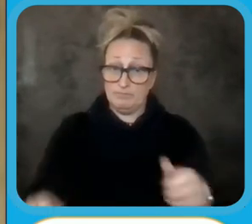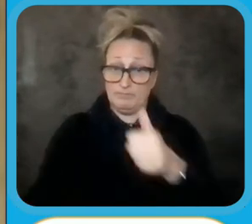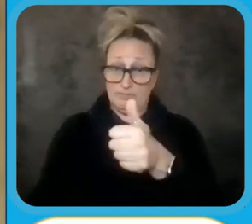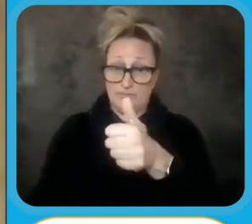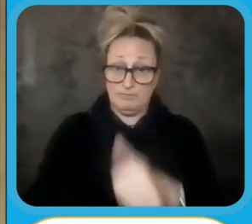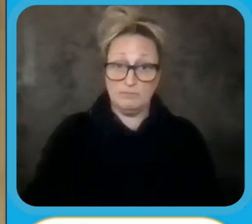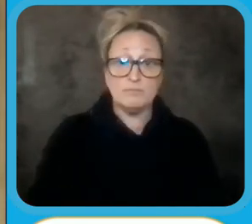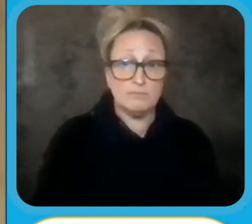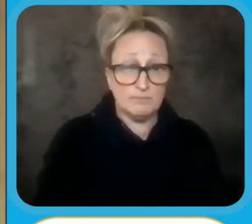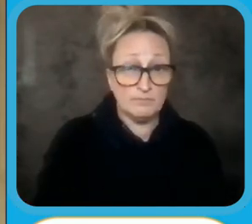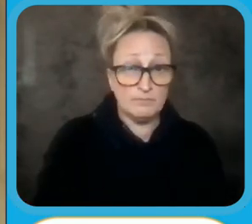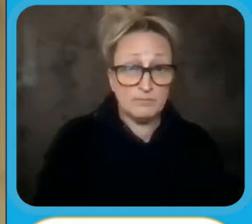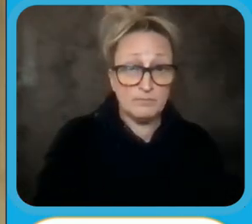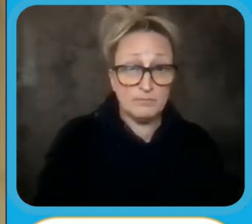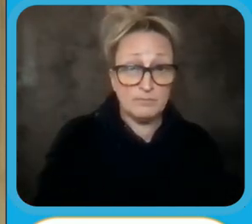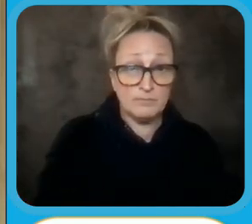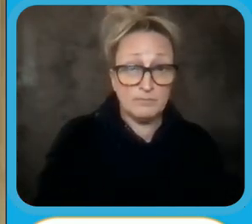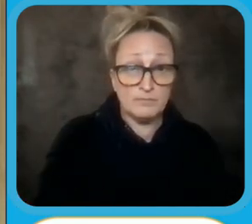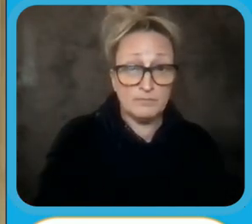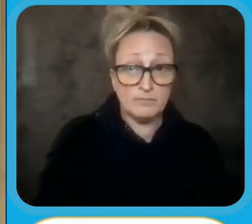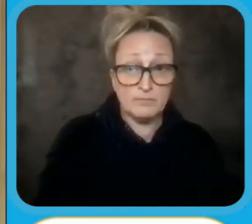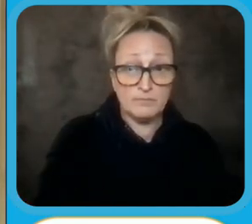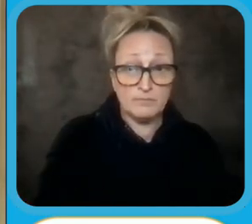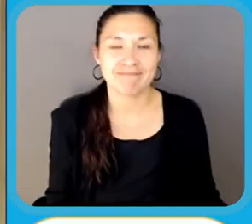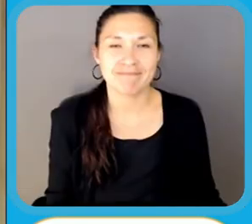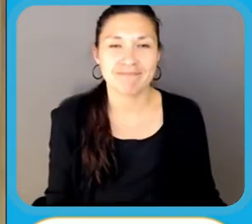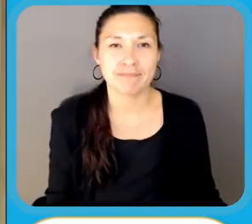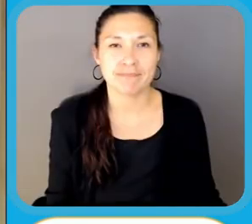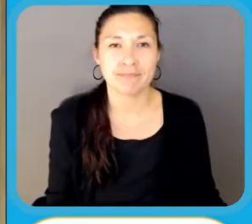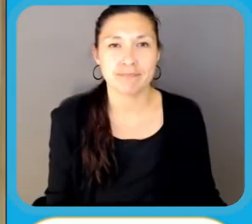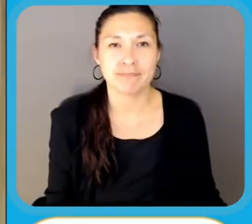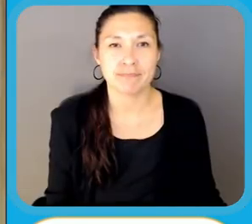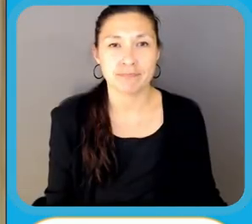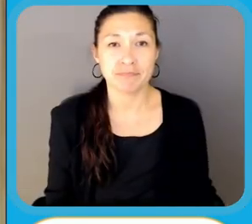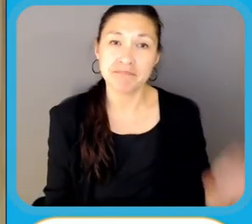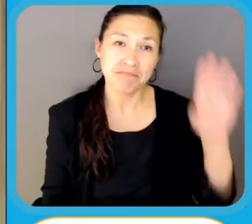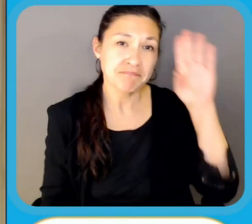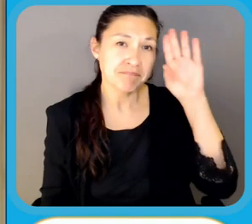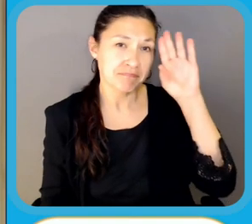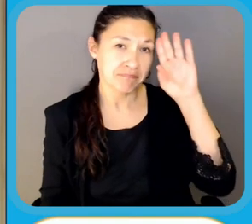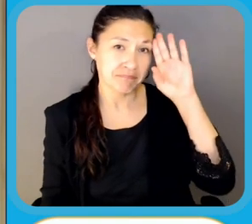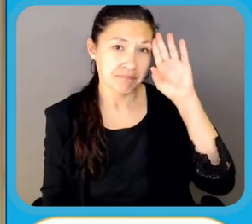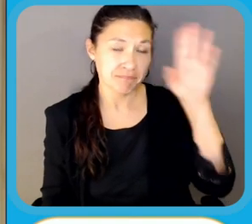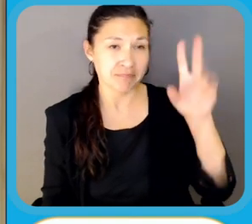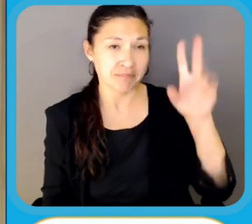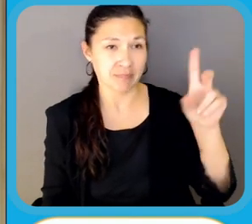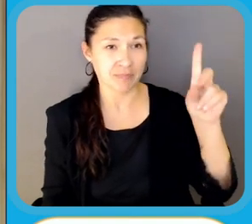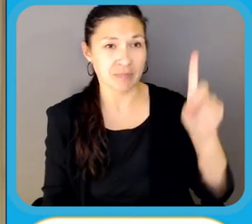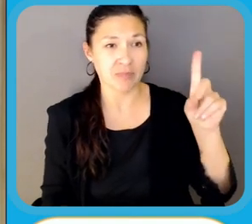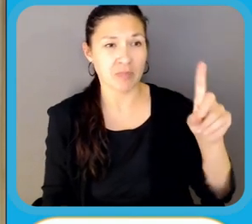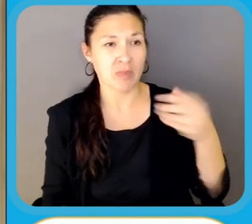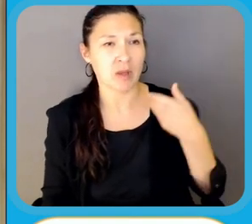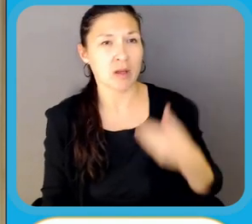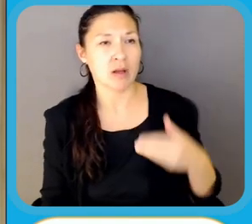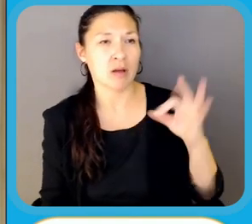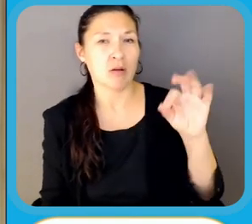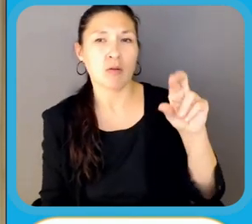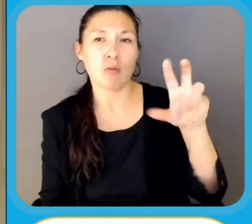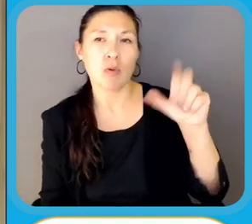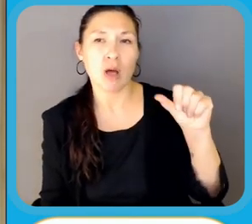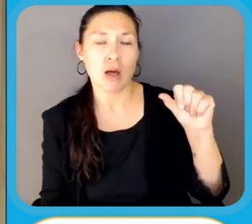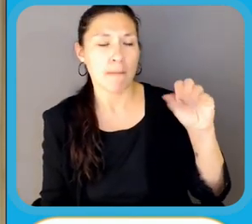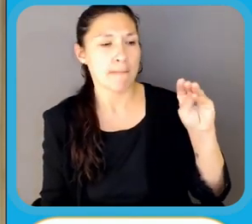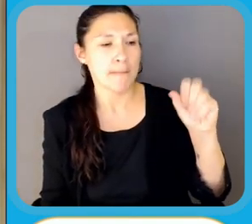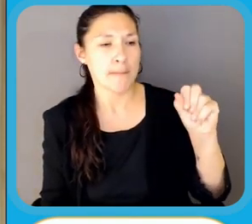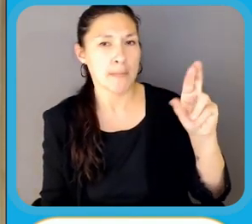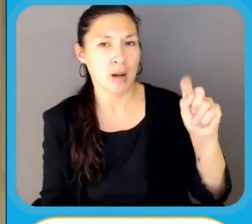Hello, Democrats. My name is Flora Martinez. I'm a mom, a wife, a home care provider, an elected school board member, a